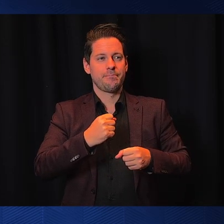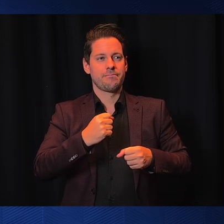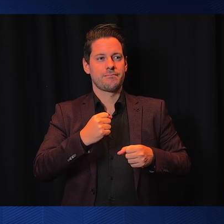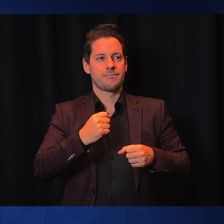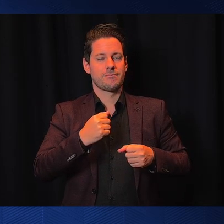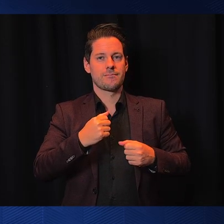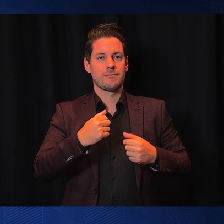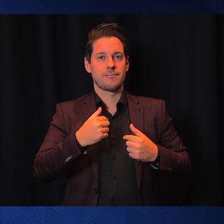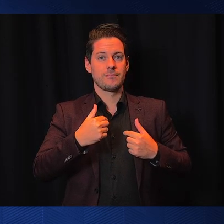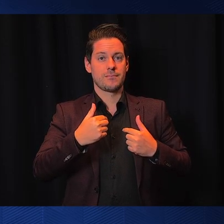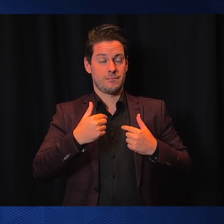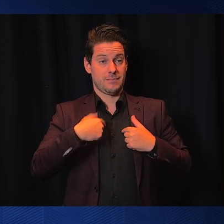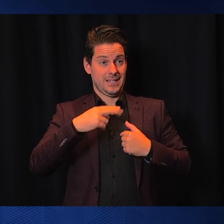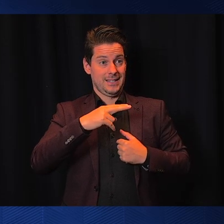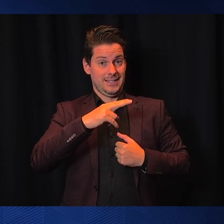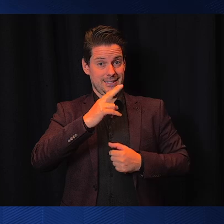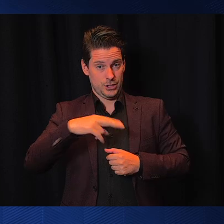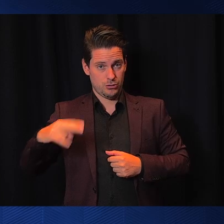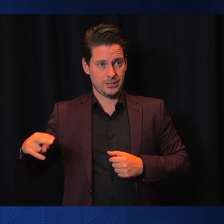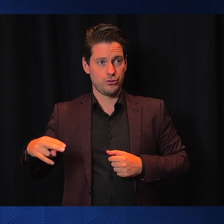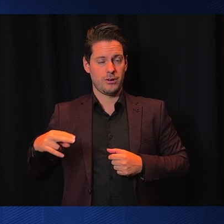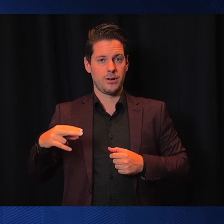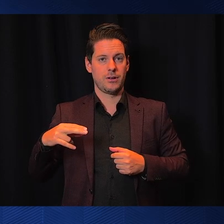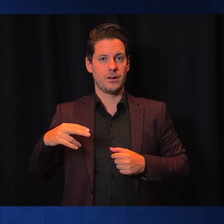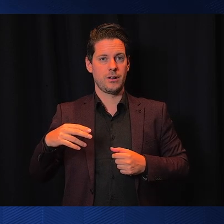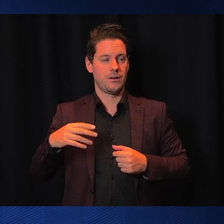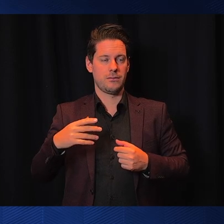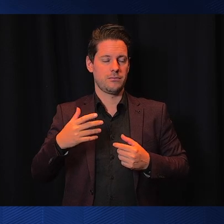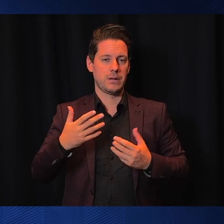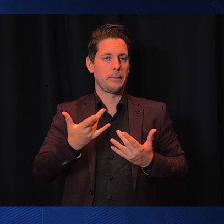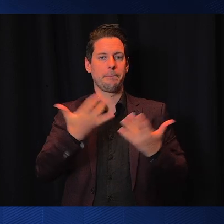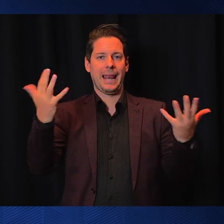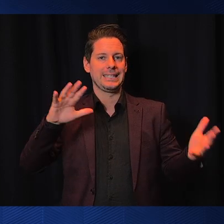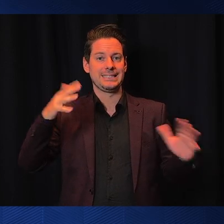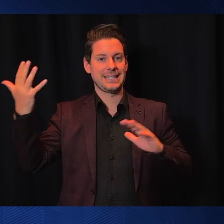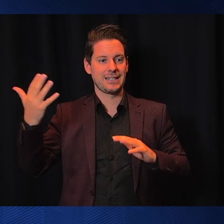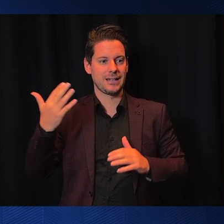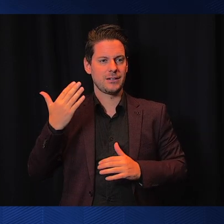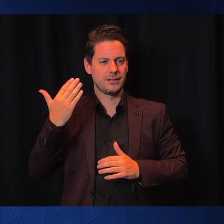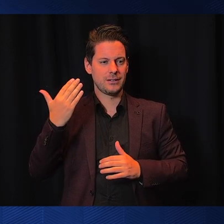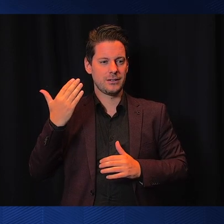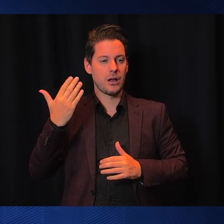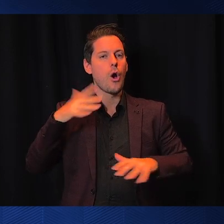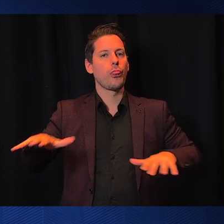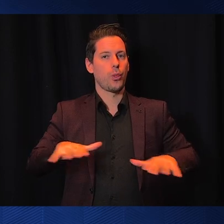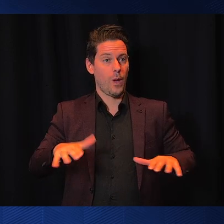we were in Indonesia struck by many disasters. One of the latest was Sulawesi,